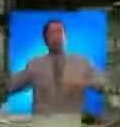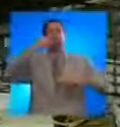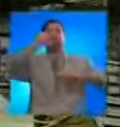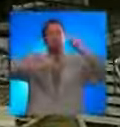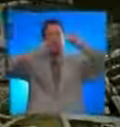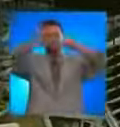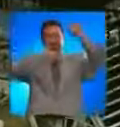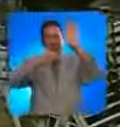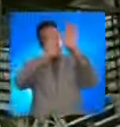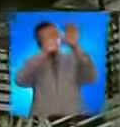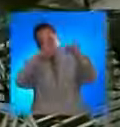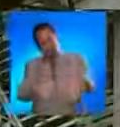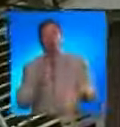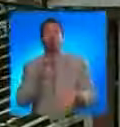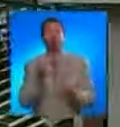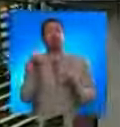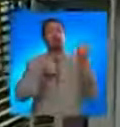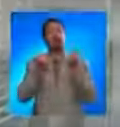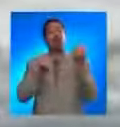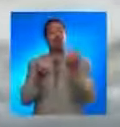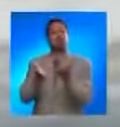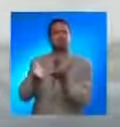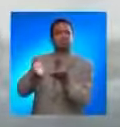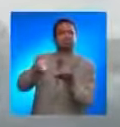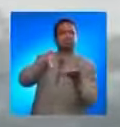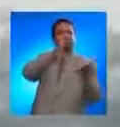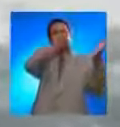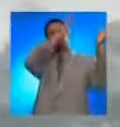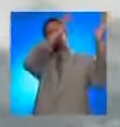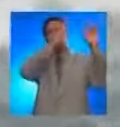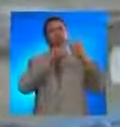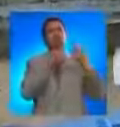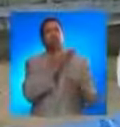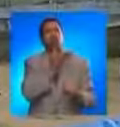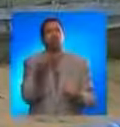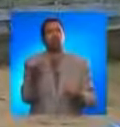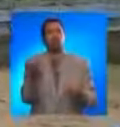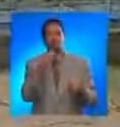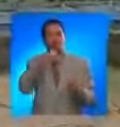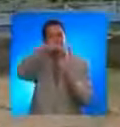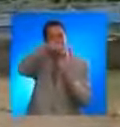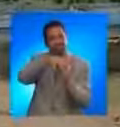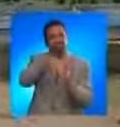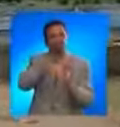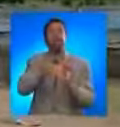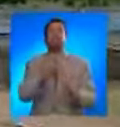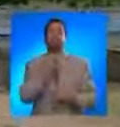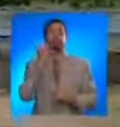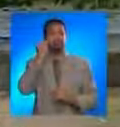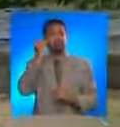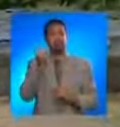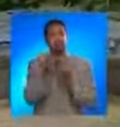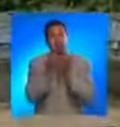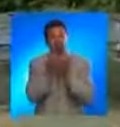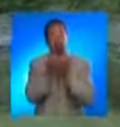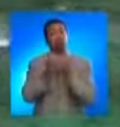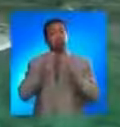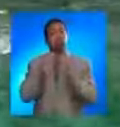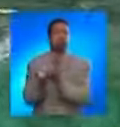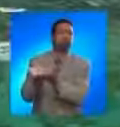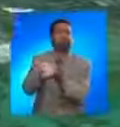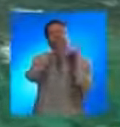bridges, concrete buildings, trains, automobiles, and any structure without a strong foundation,